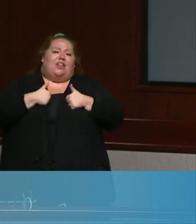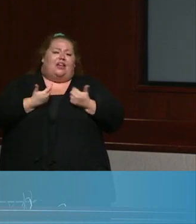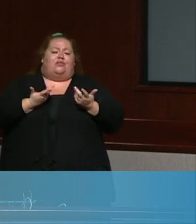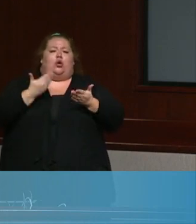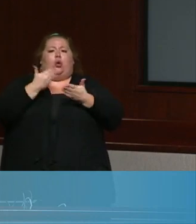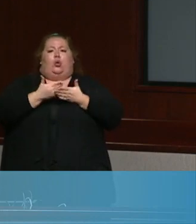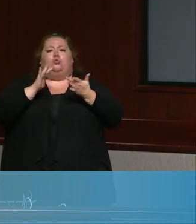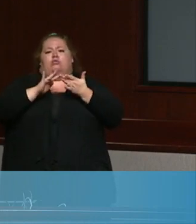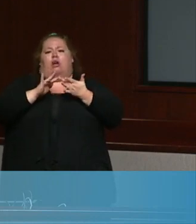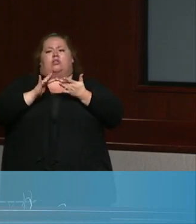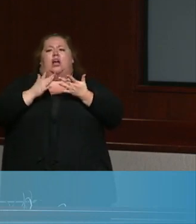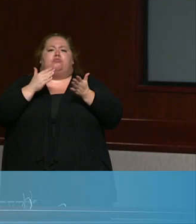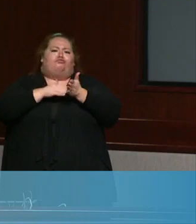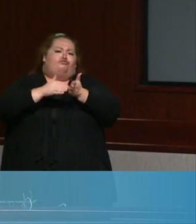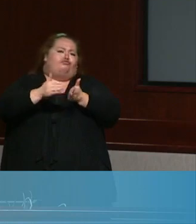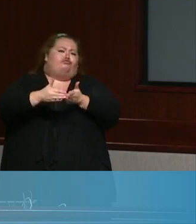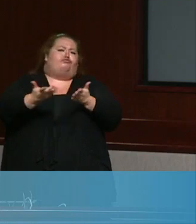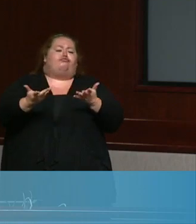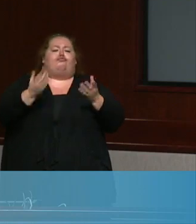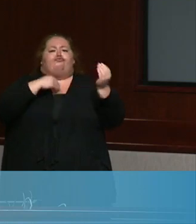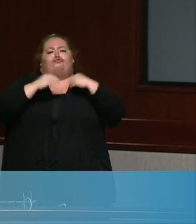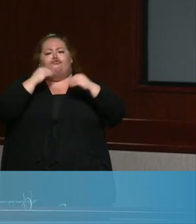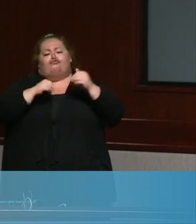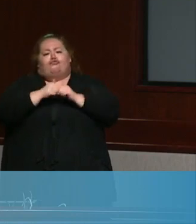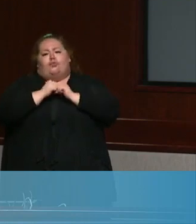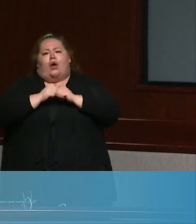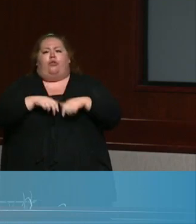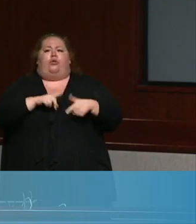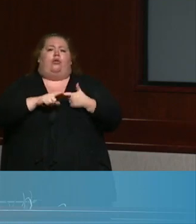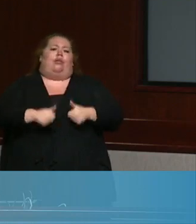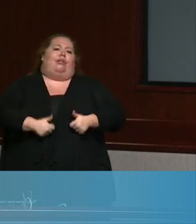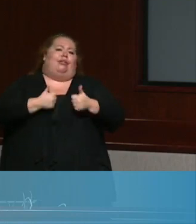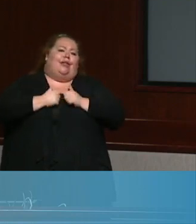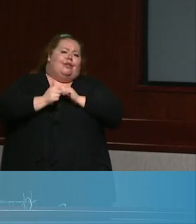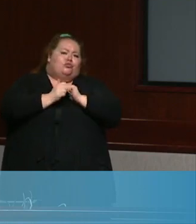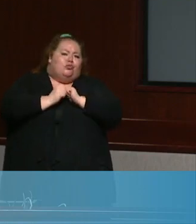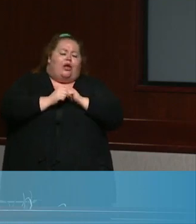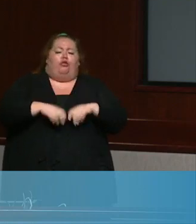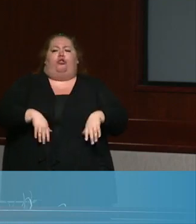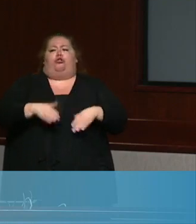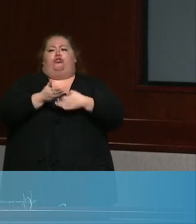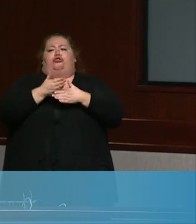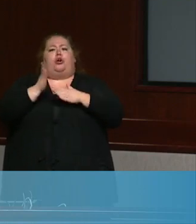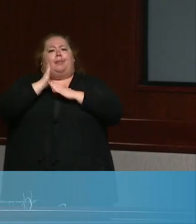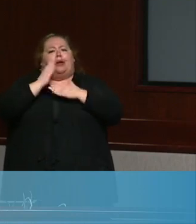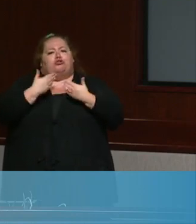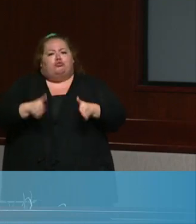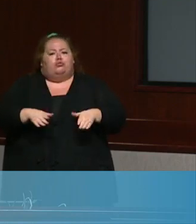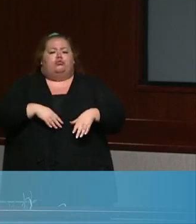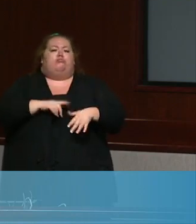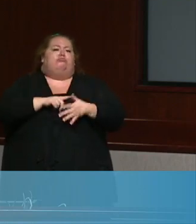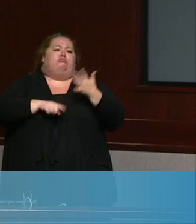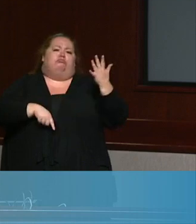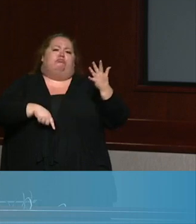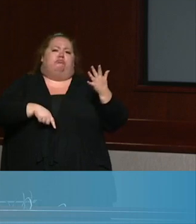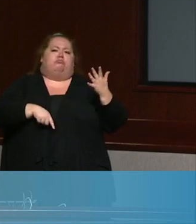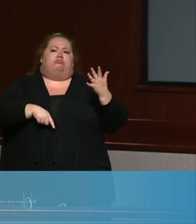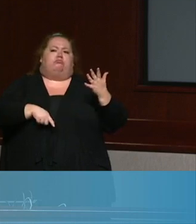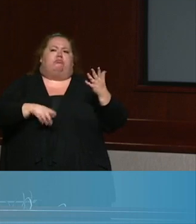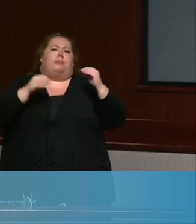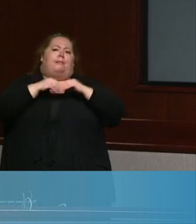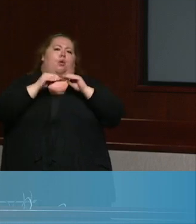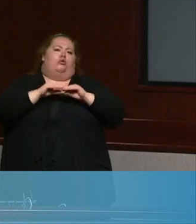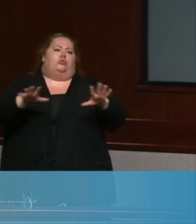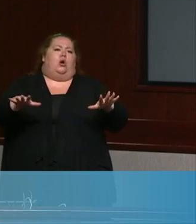contact, often in a household, you eat meals together, and you're sharing bedrooms and things like that. And so we do see a lot of people who